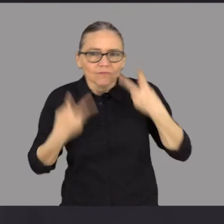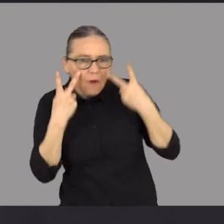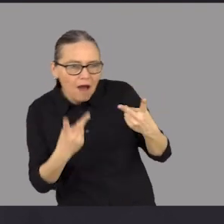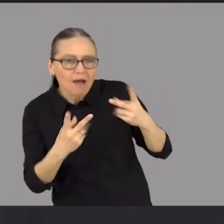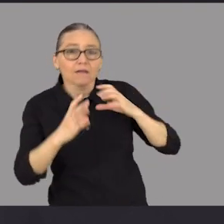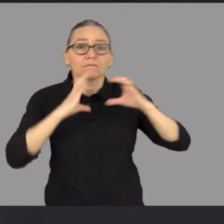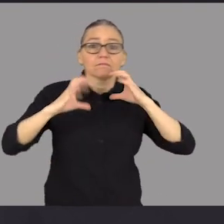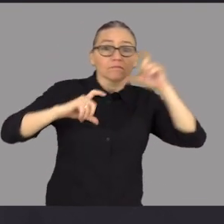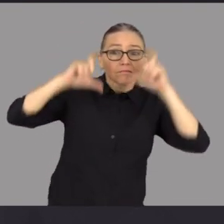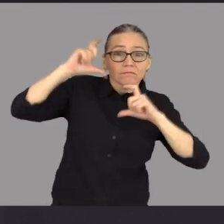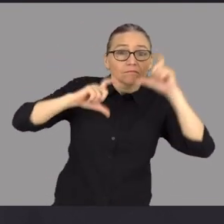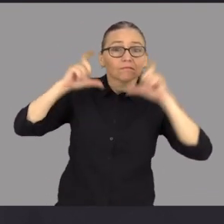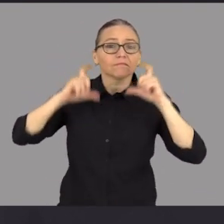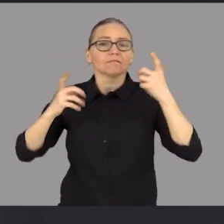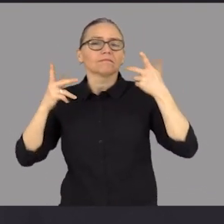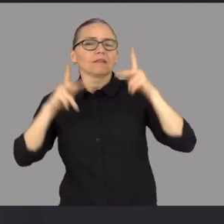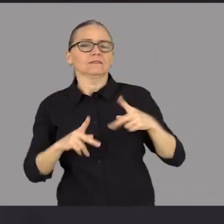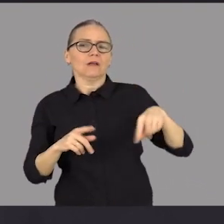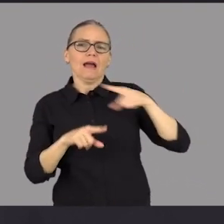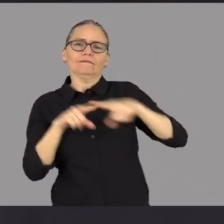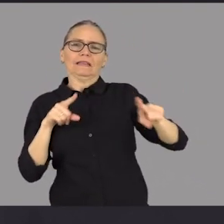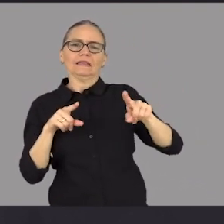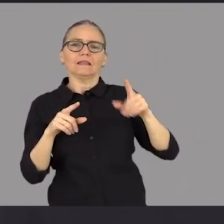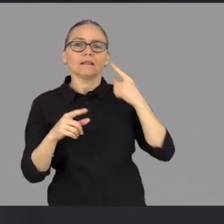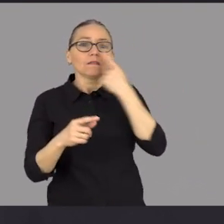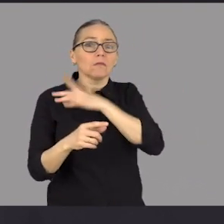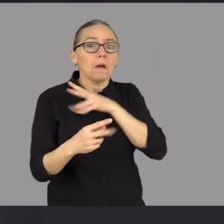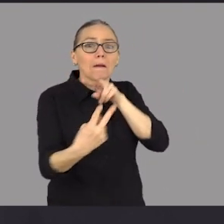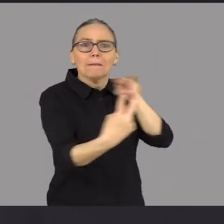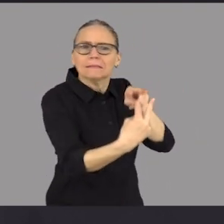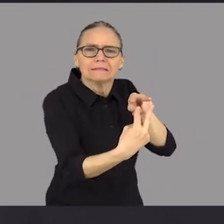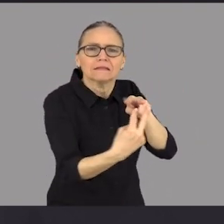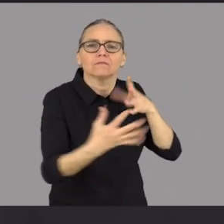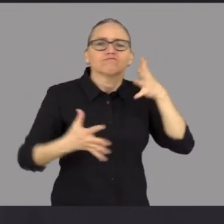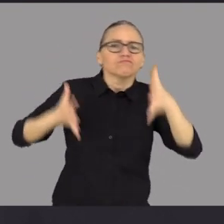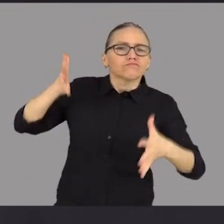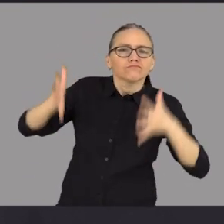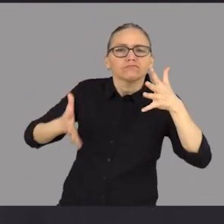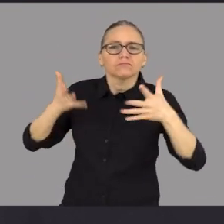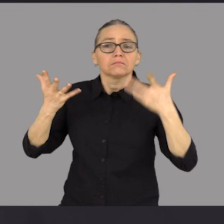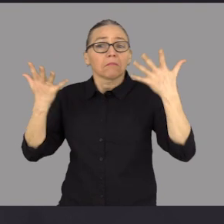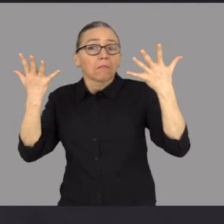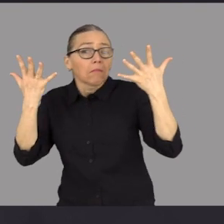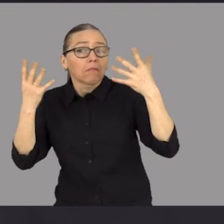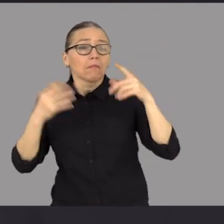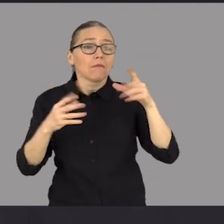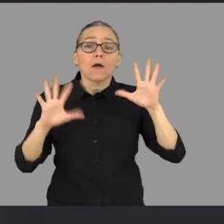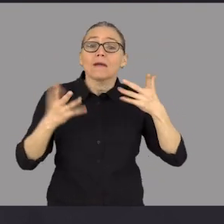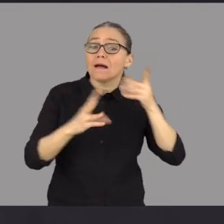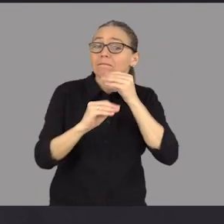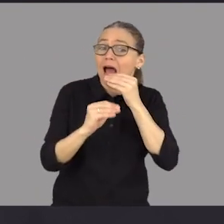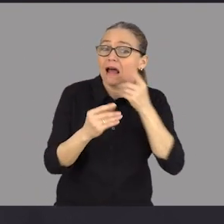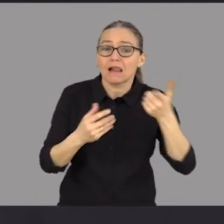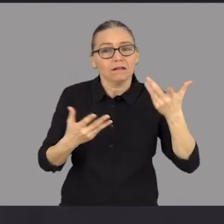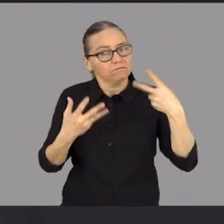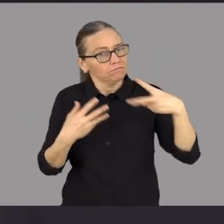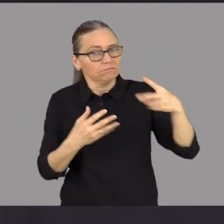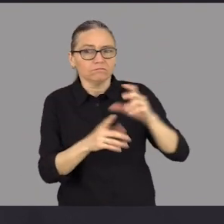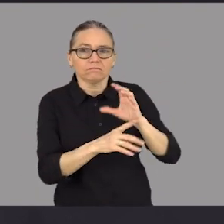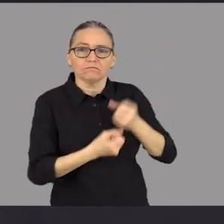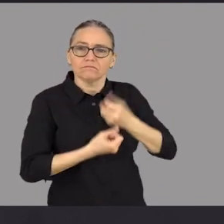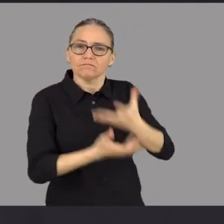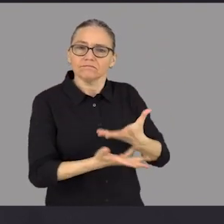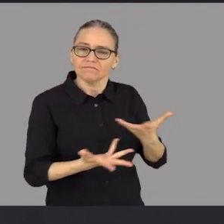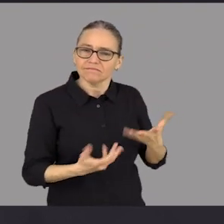individuals express themselves in many different ways through body language and nonverbal communication. A candidate